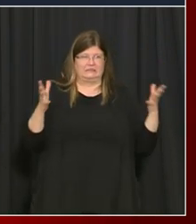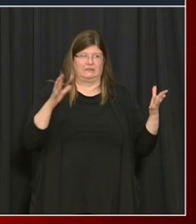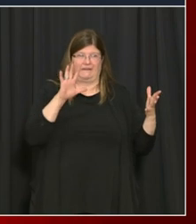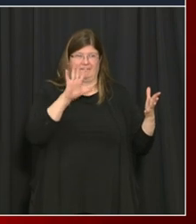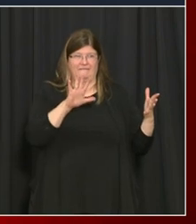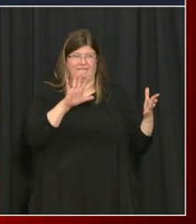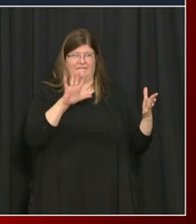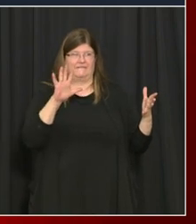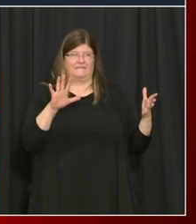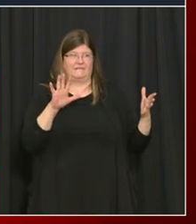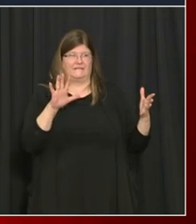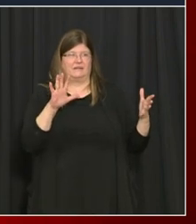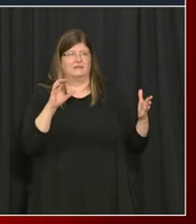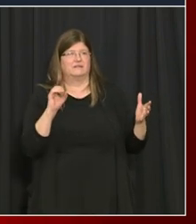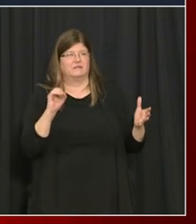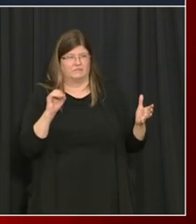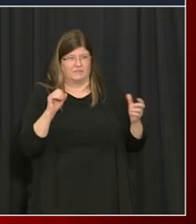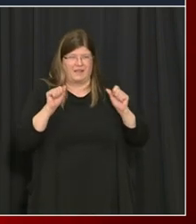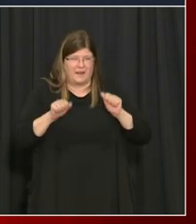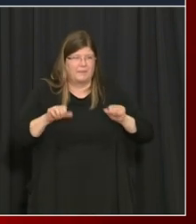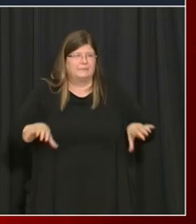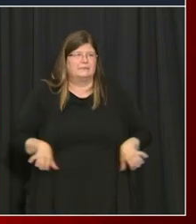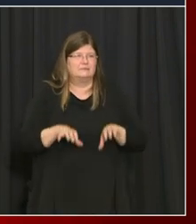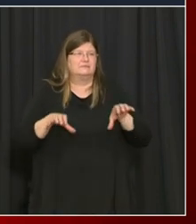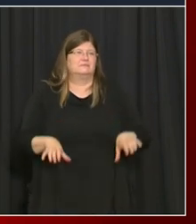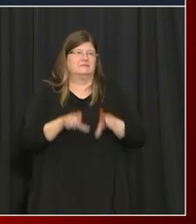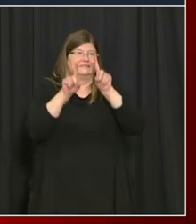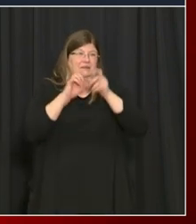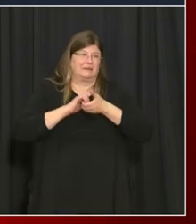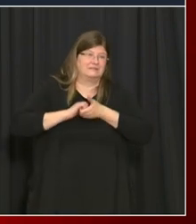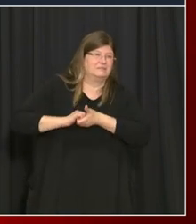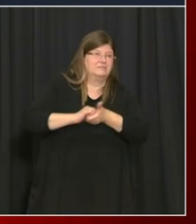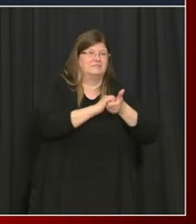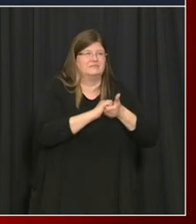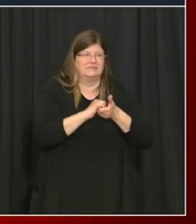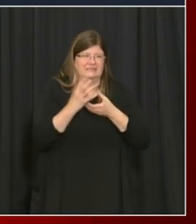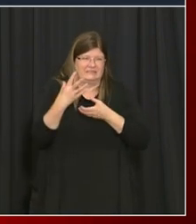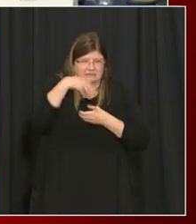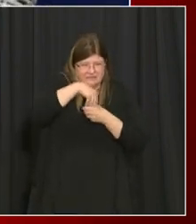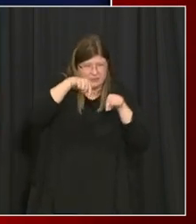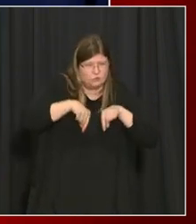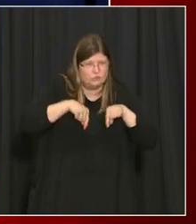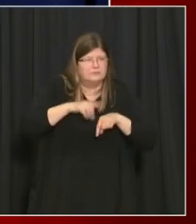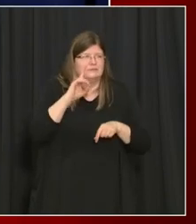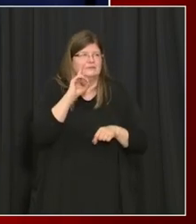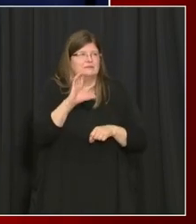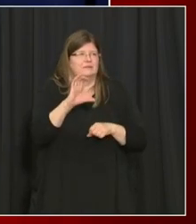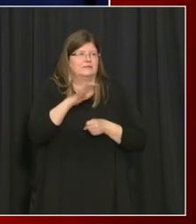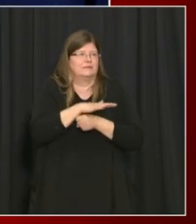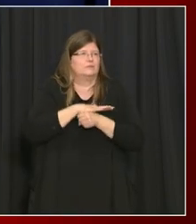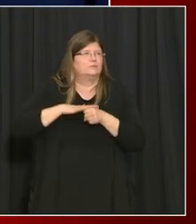5,500 is the capacity to do the test collectively within the DC area.